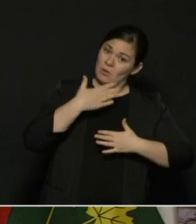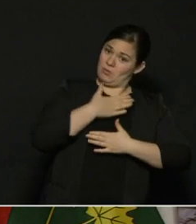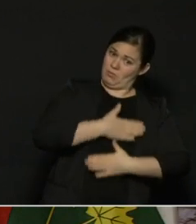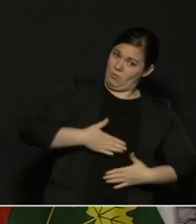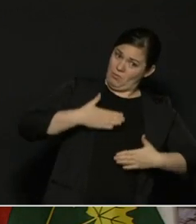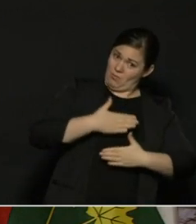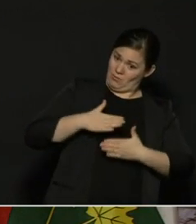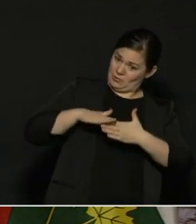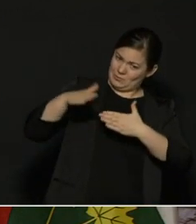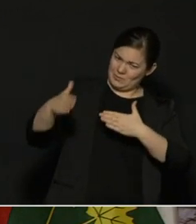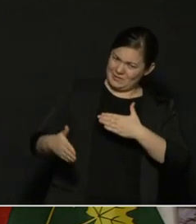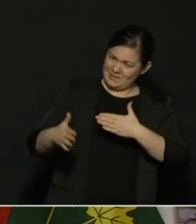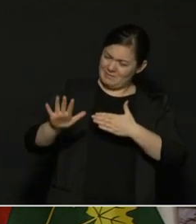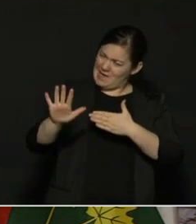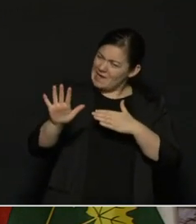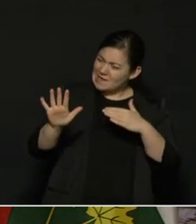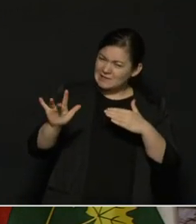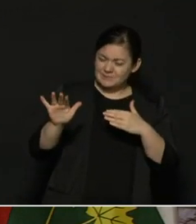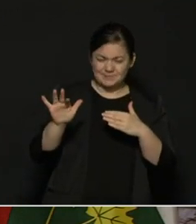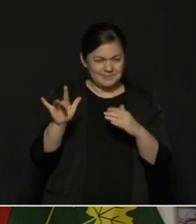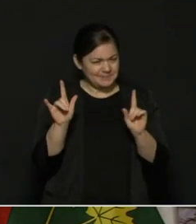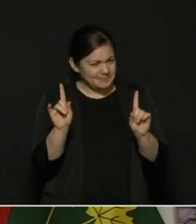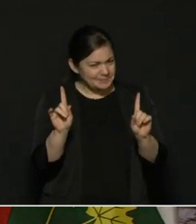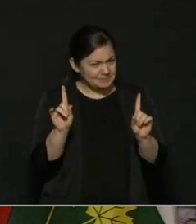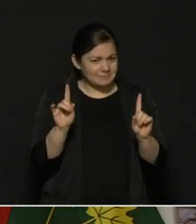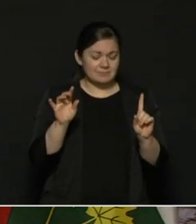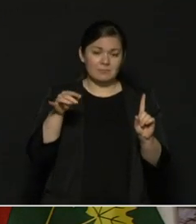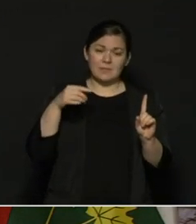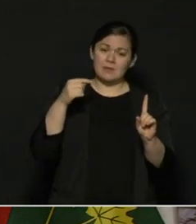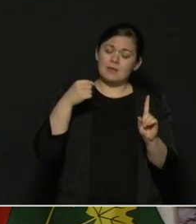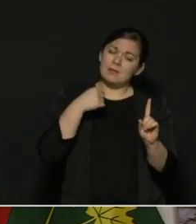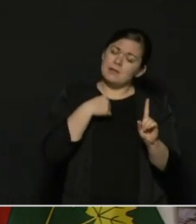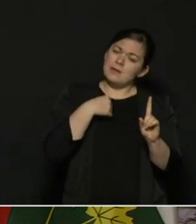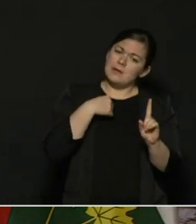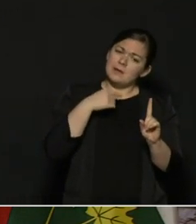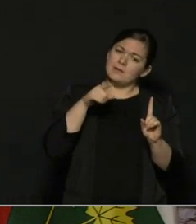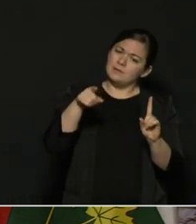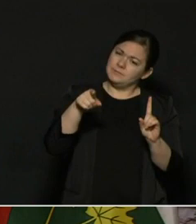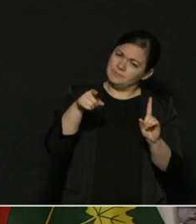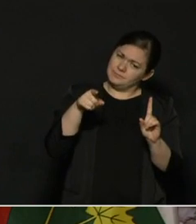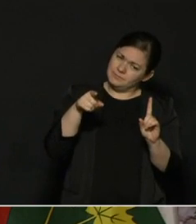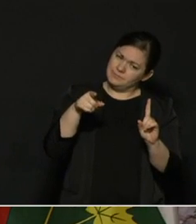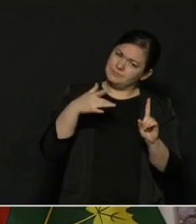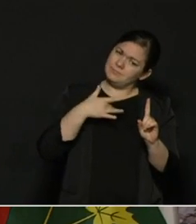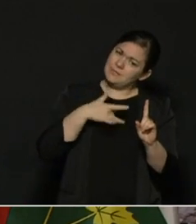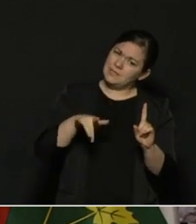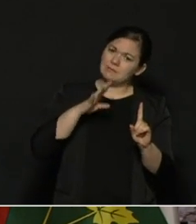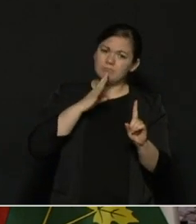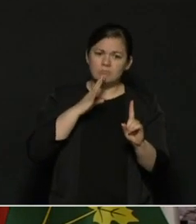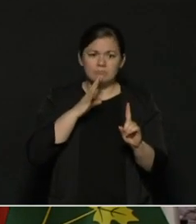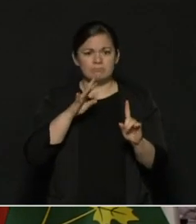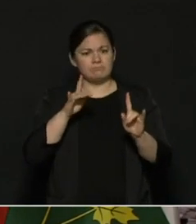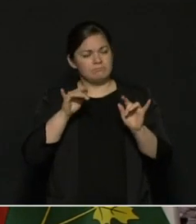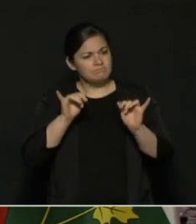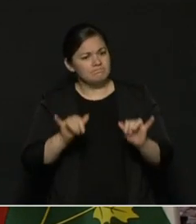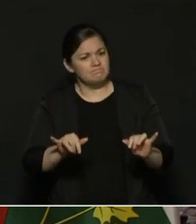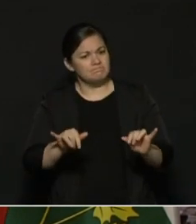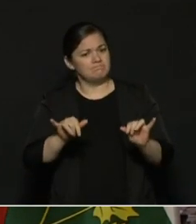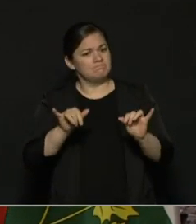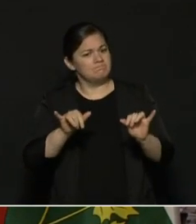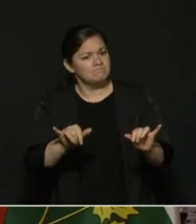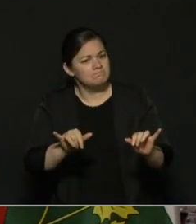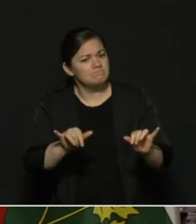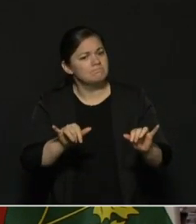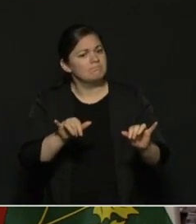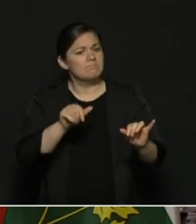wondering, though, why you continue to be on the side of those that say that we shouldn't be opening up even